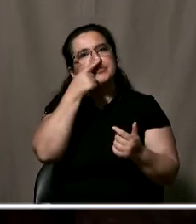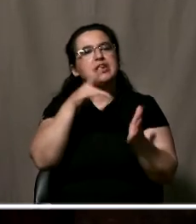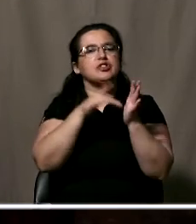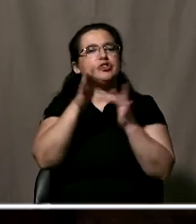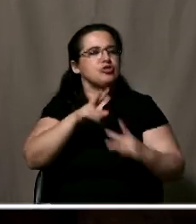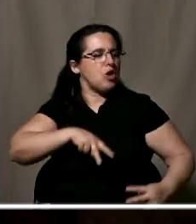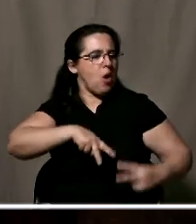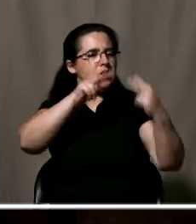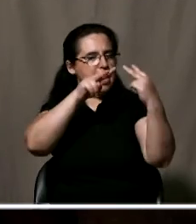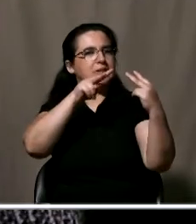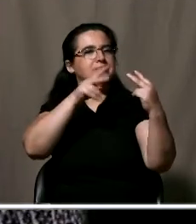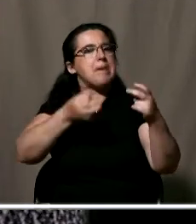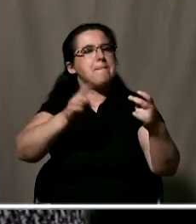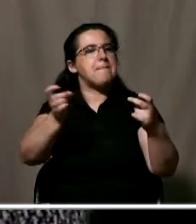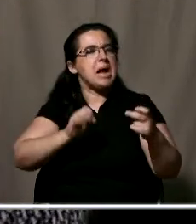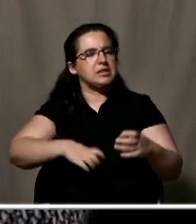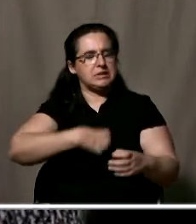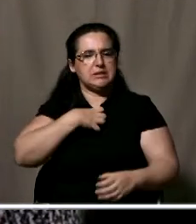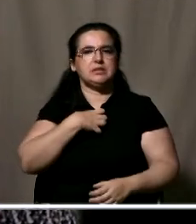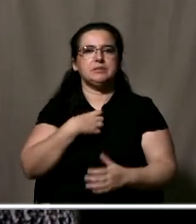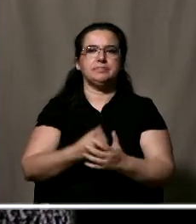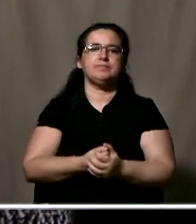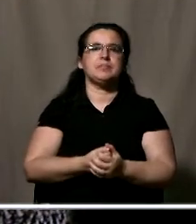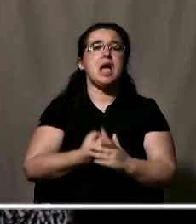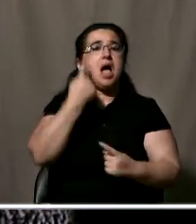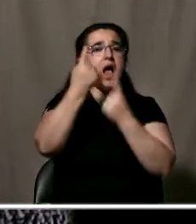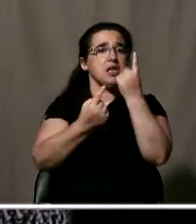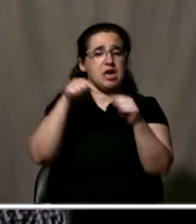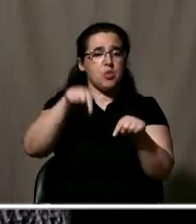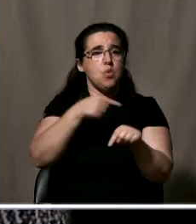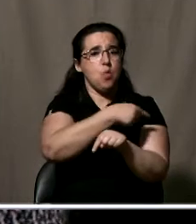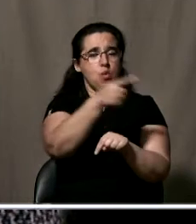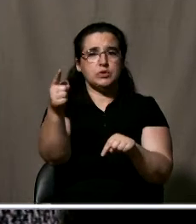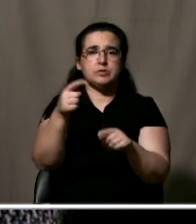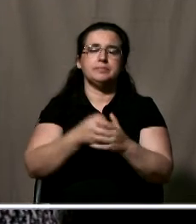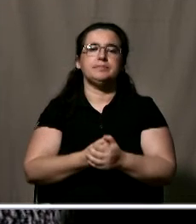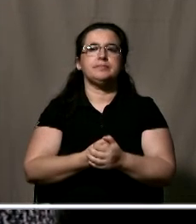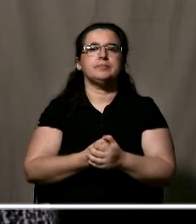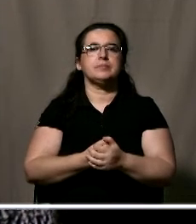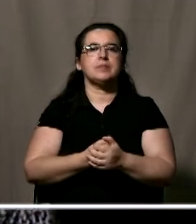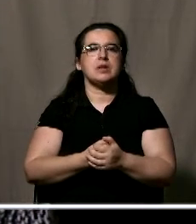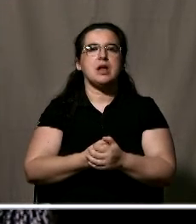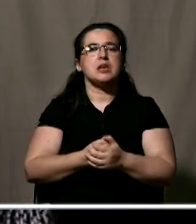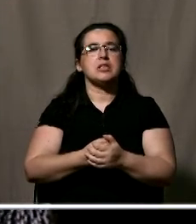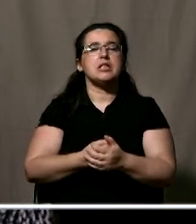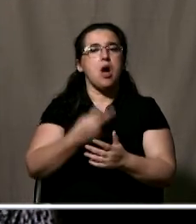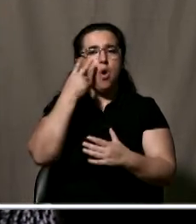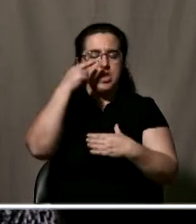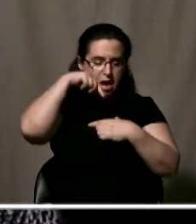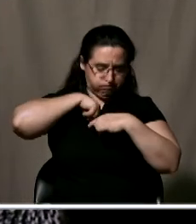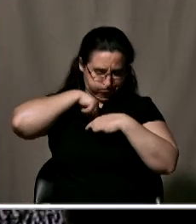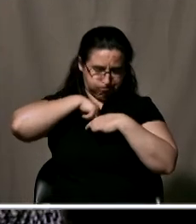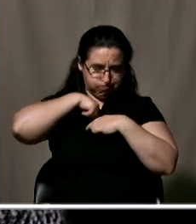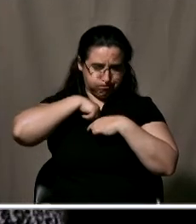Jesus e quer que ele lhe dê a paz. Is there somebody here today? Haverá alguém aqui hoje? That you've been looking within. Que tenha estado a olhar para dentro. Feeling